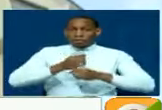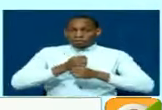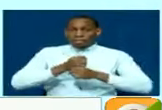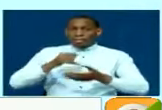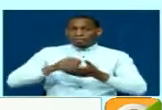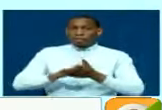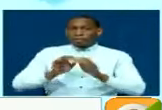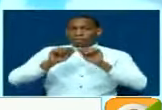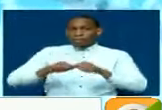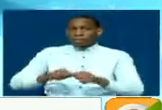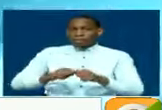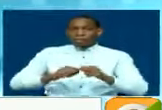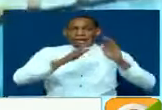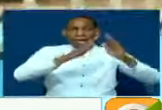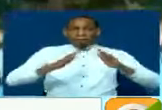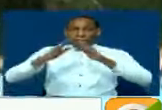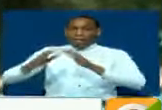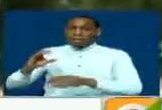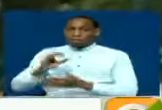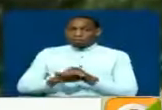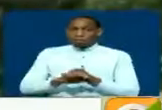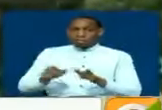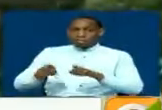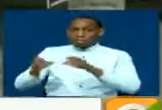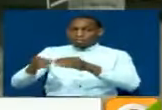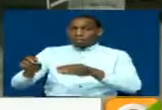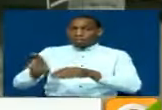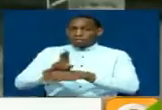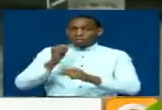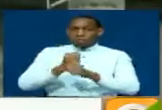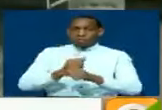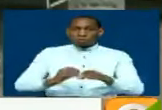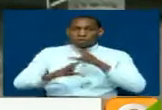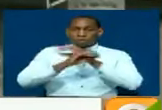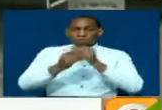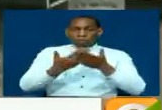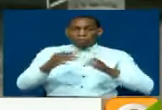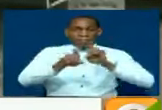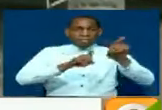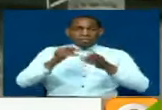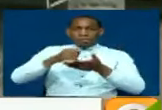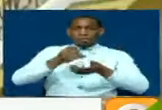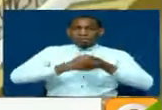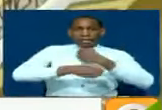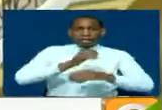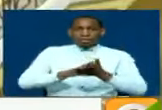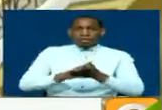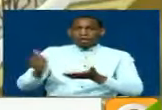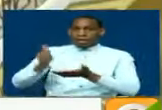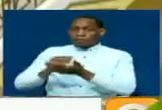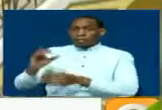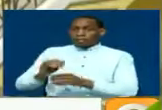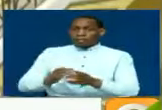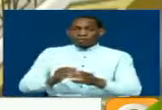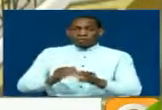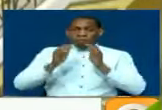among potential real estate customers. The directory will also be used to conduct virtual property tours as part of measures to accommodate clients